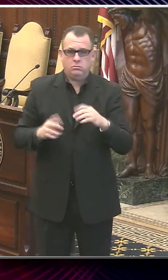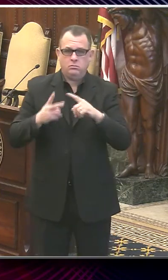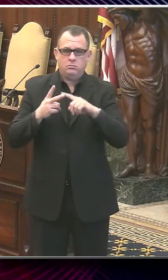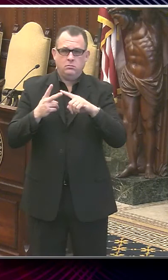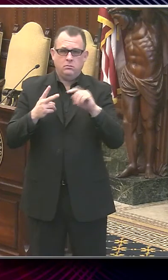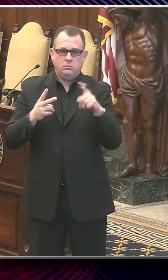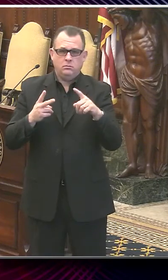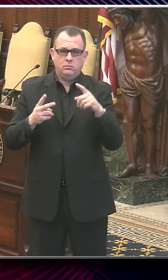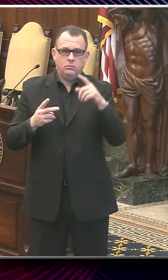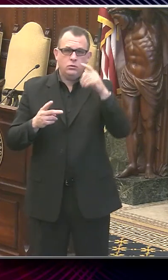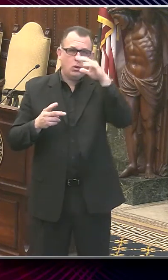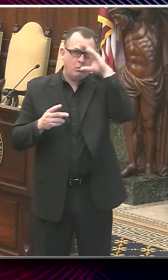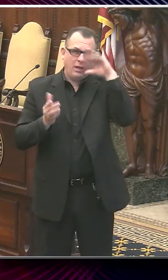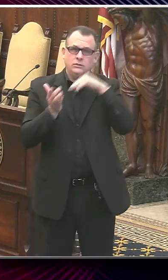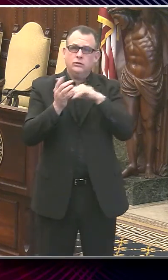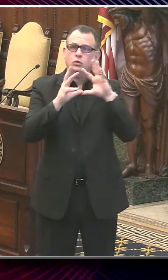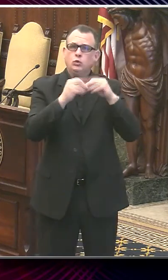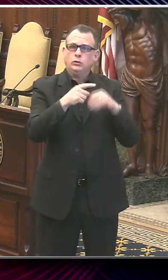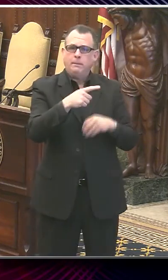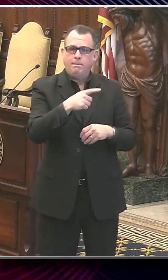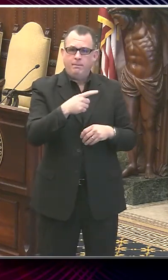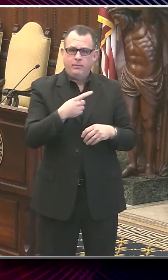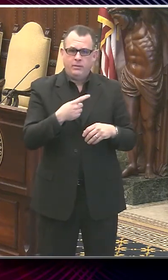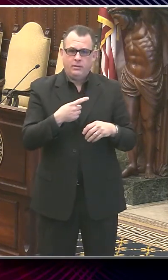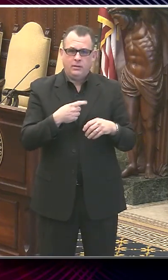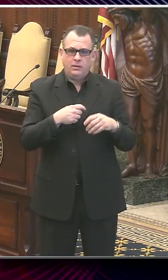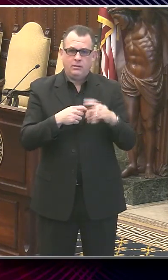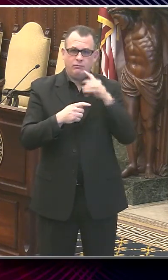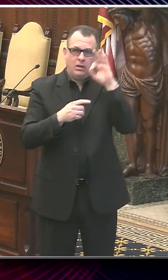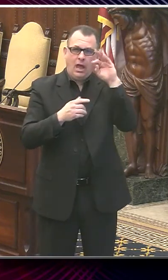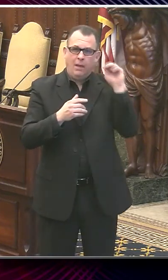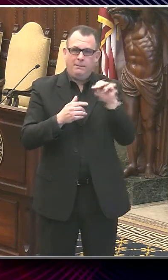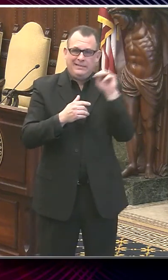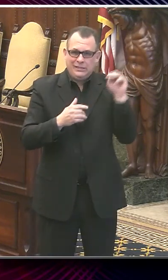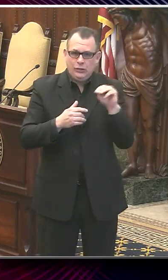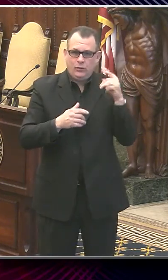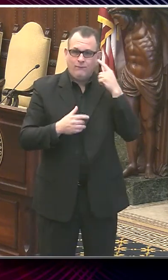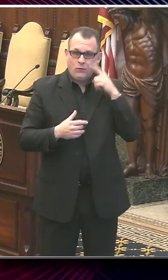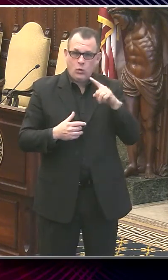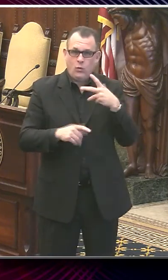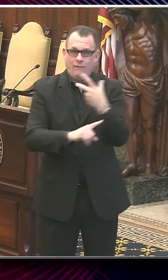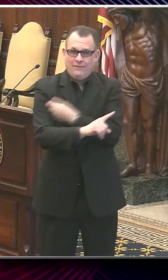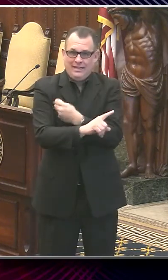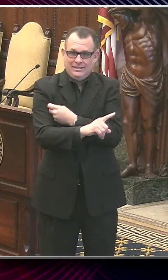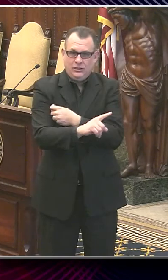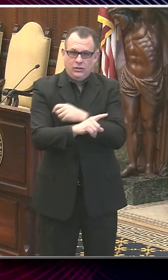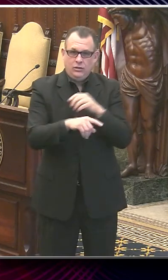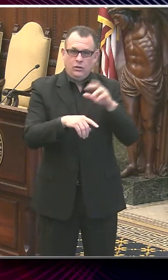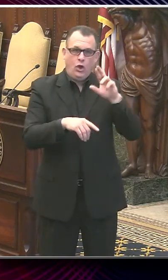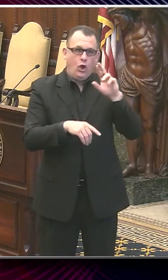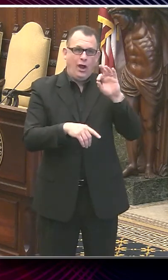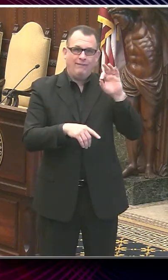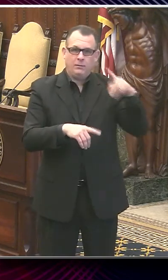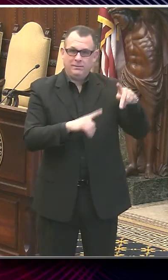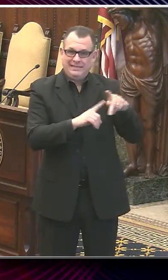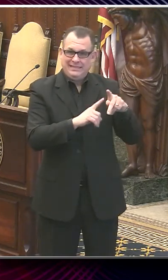Doctors Consortium has received $9 million from the city for the vaccination RFP. Can you confirm that that's the